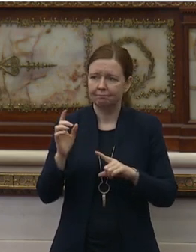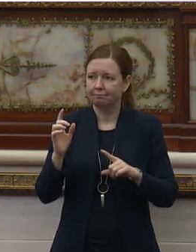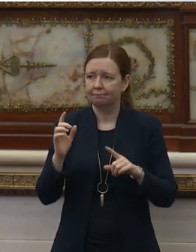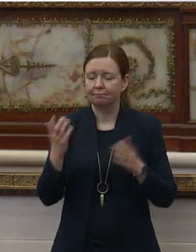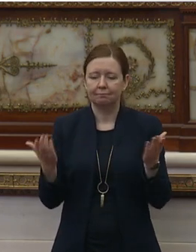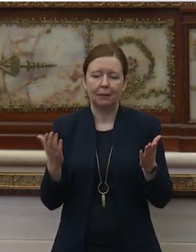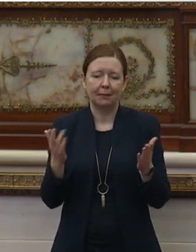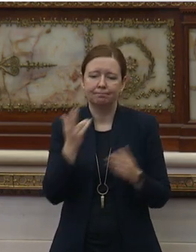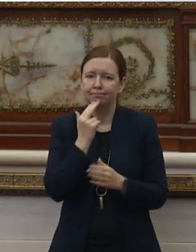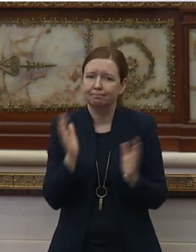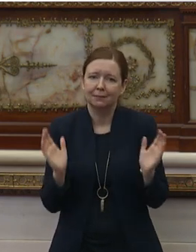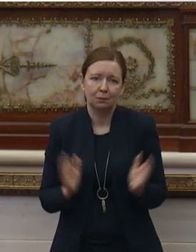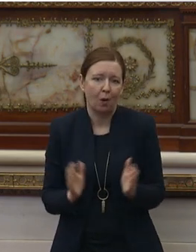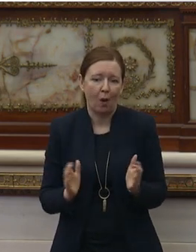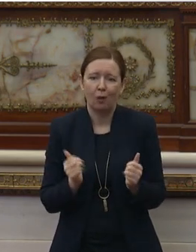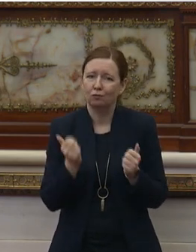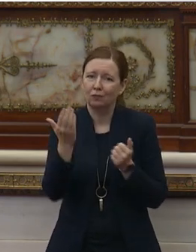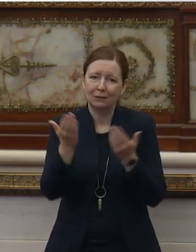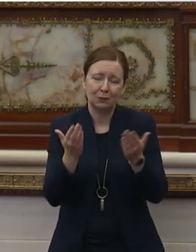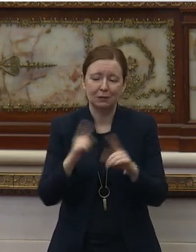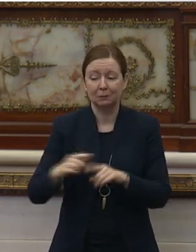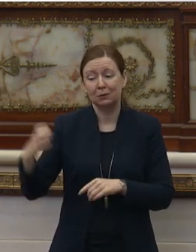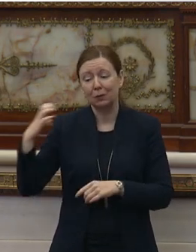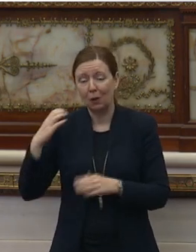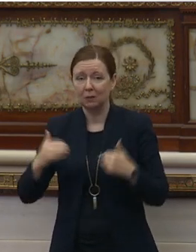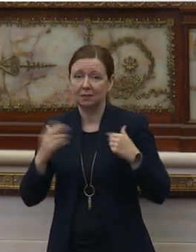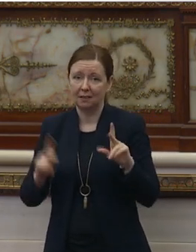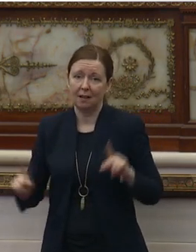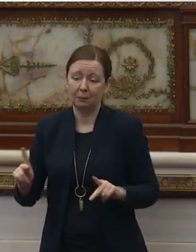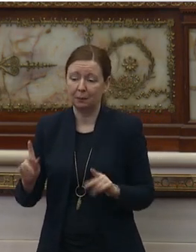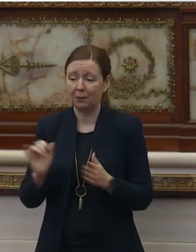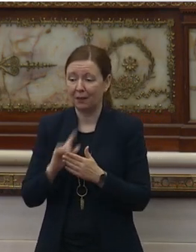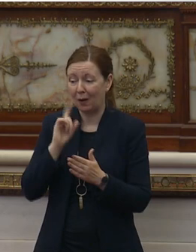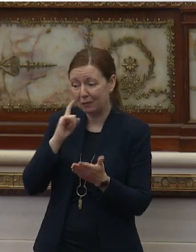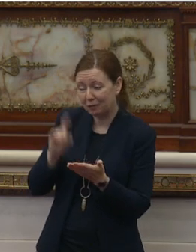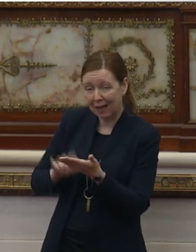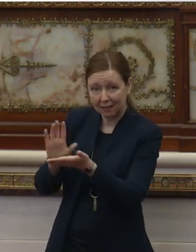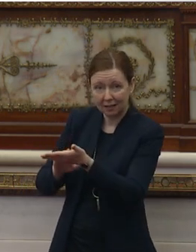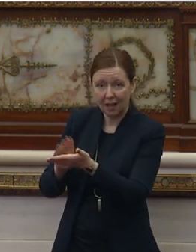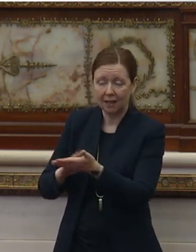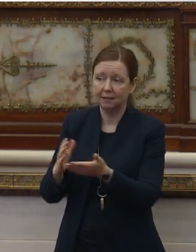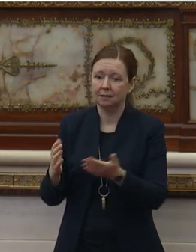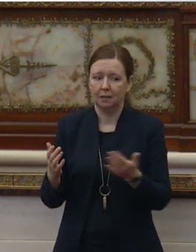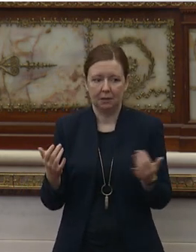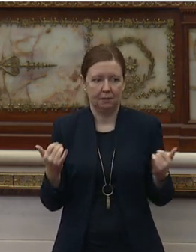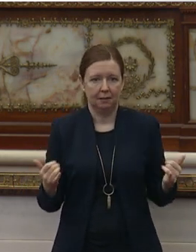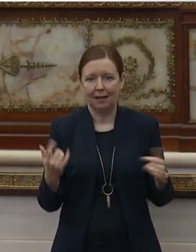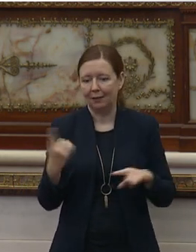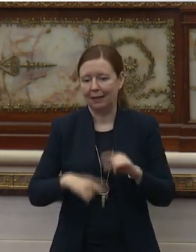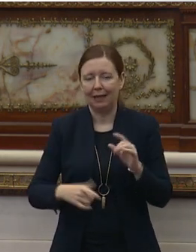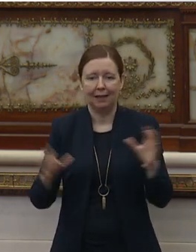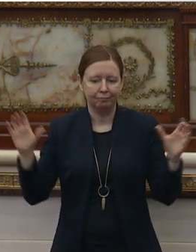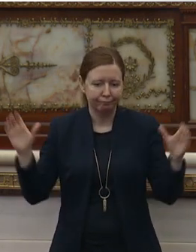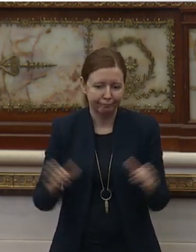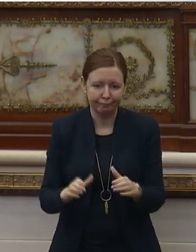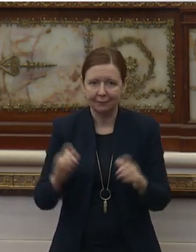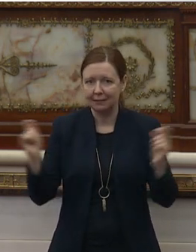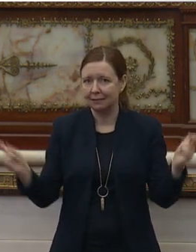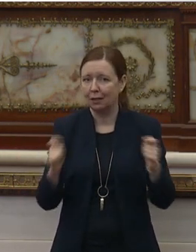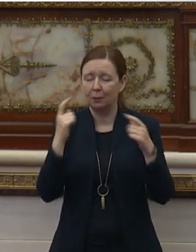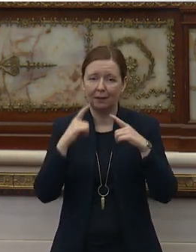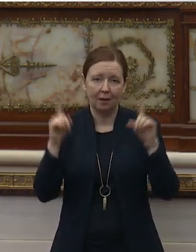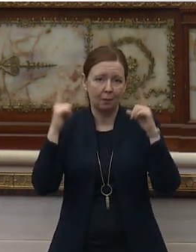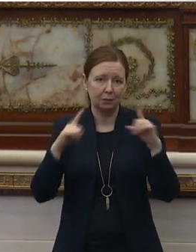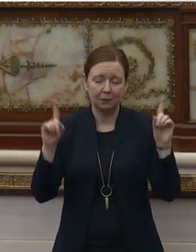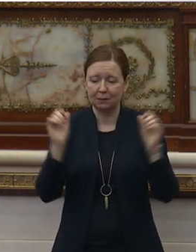seem small, like small resolutions, but to the coaches and young people that are recognized, especially at a time when they can't convene, celebrate these